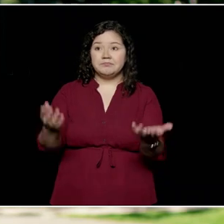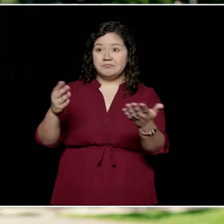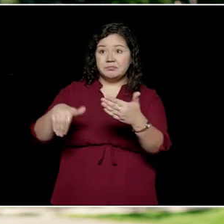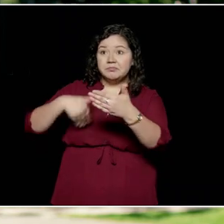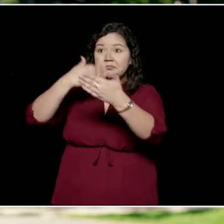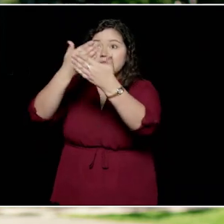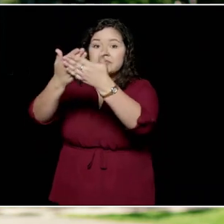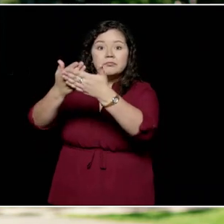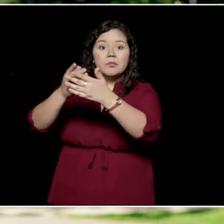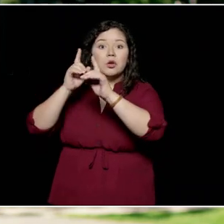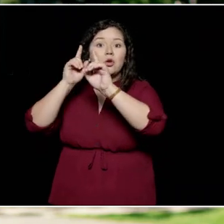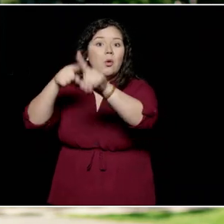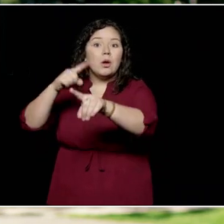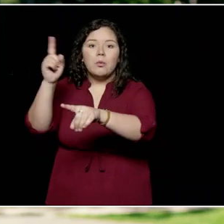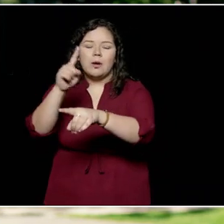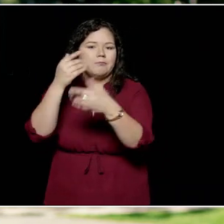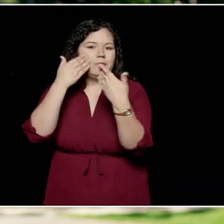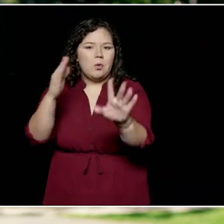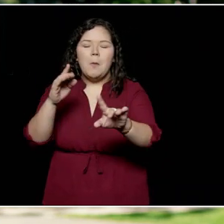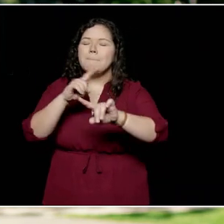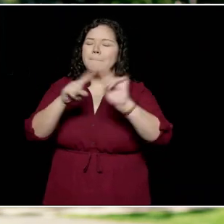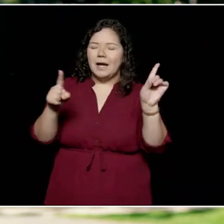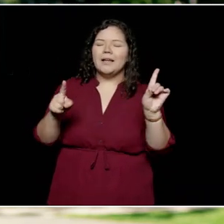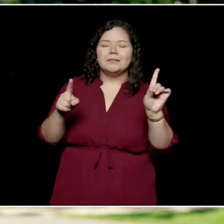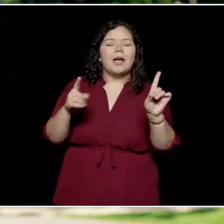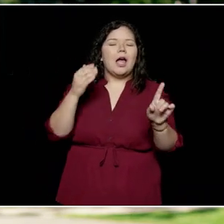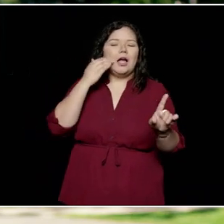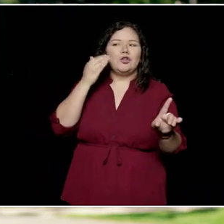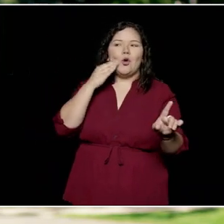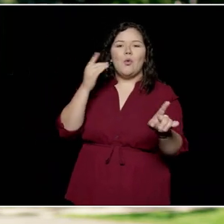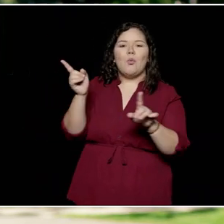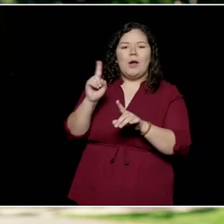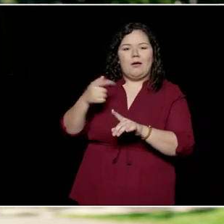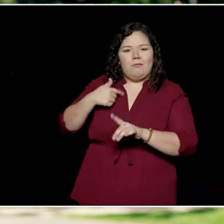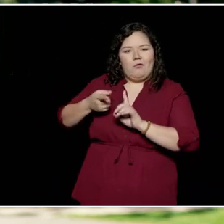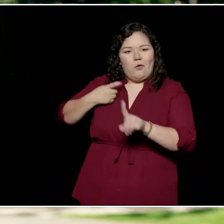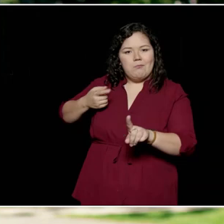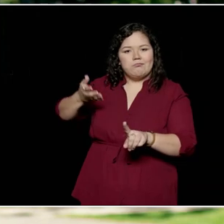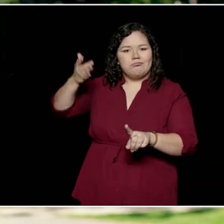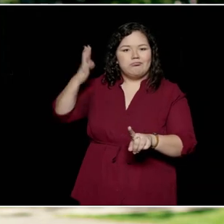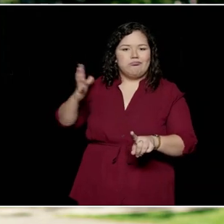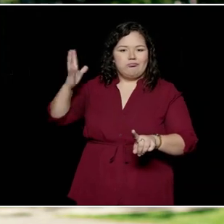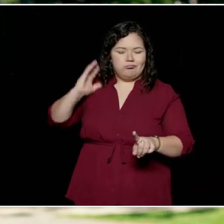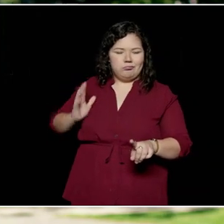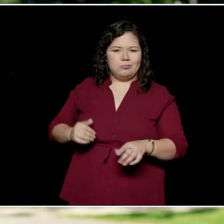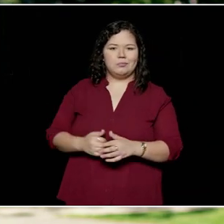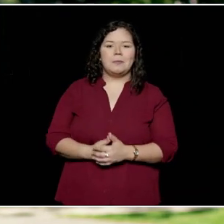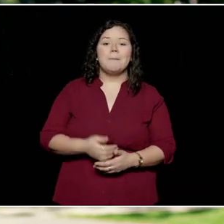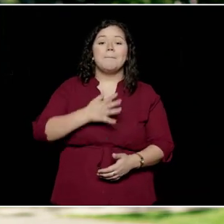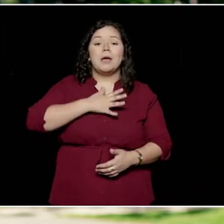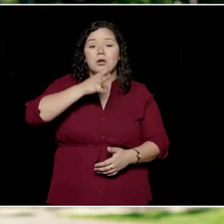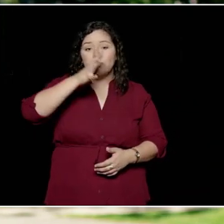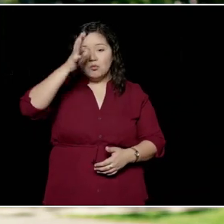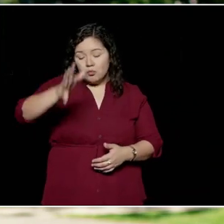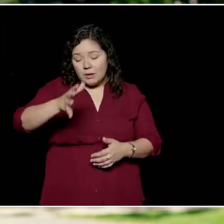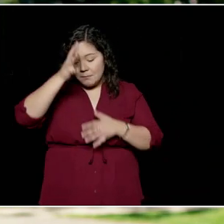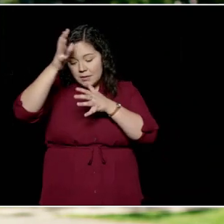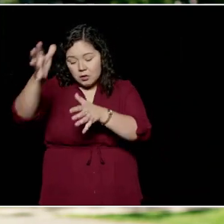None know where they go, only where they come from. My grandparents